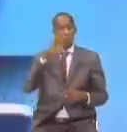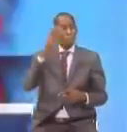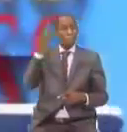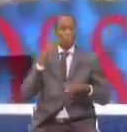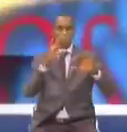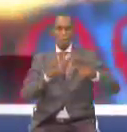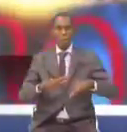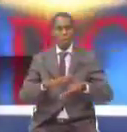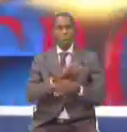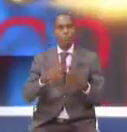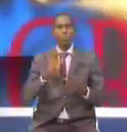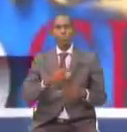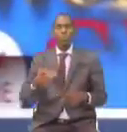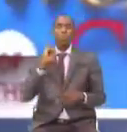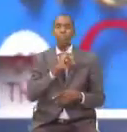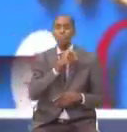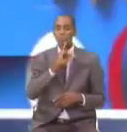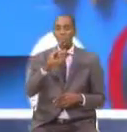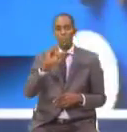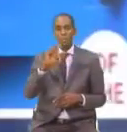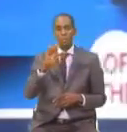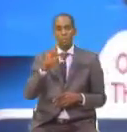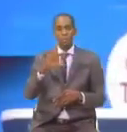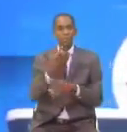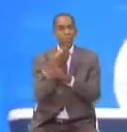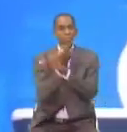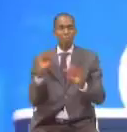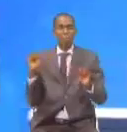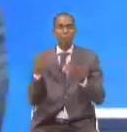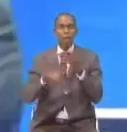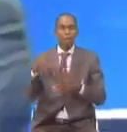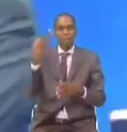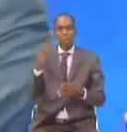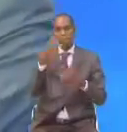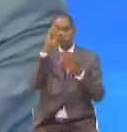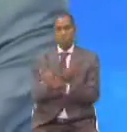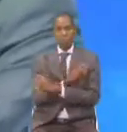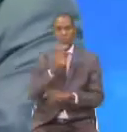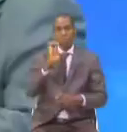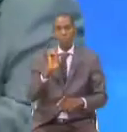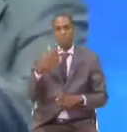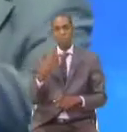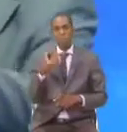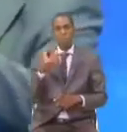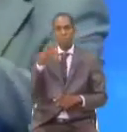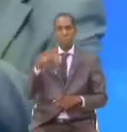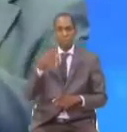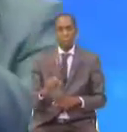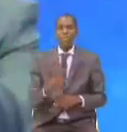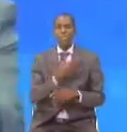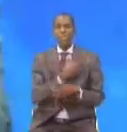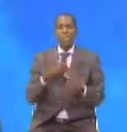Israel. They were delivered out of Egypt. He was merciful unto those people of old and